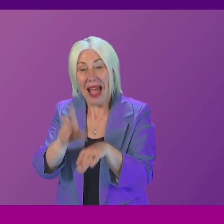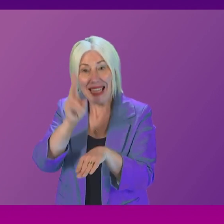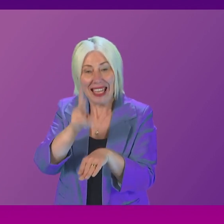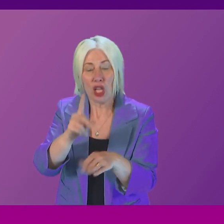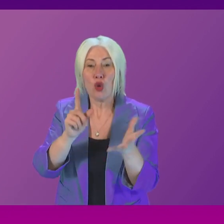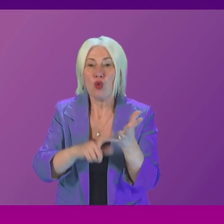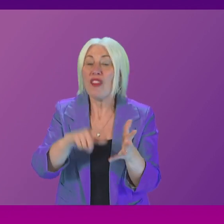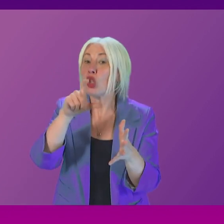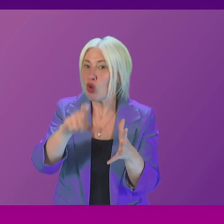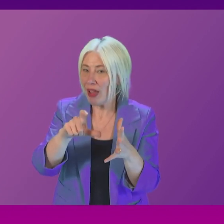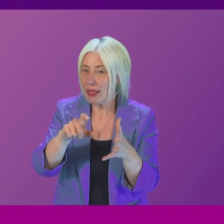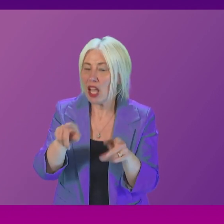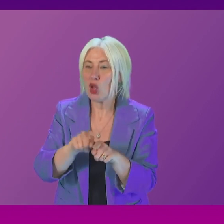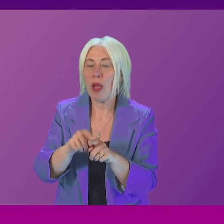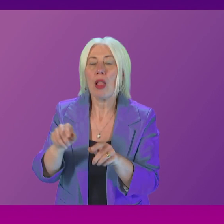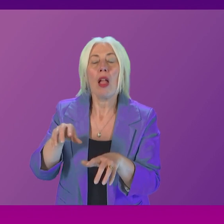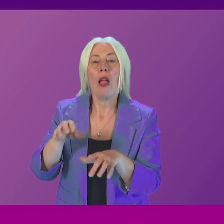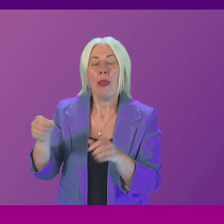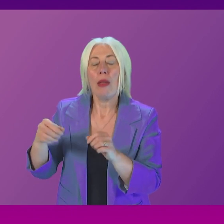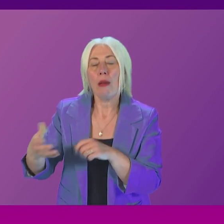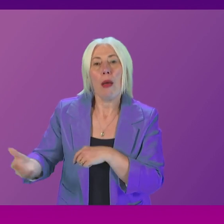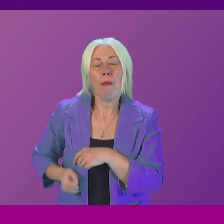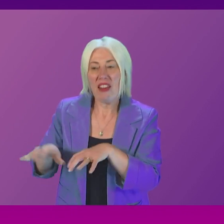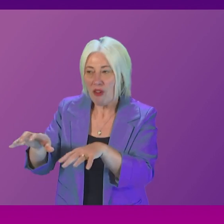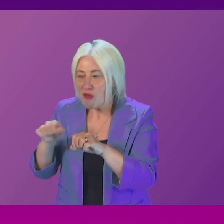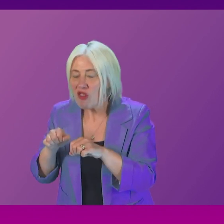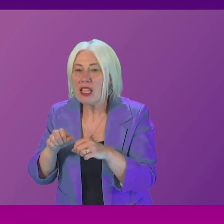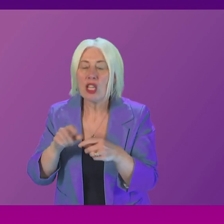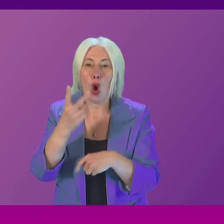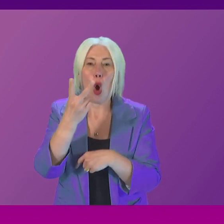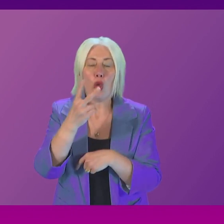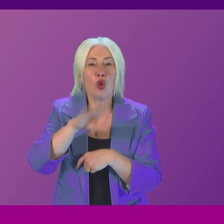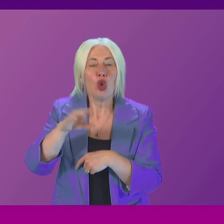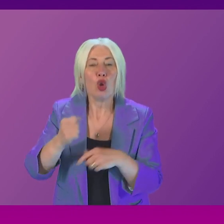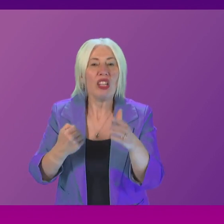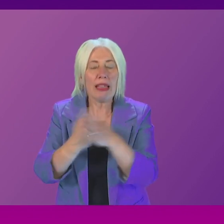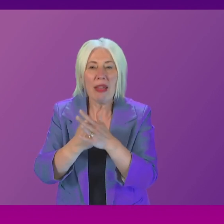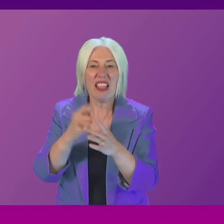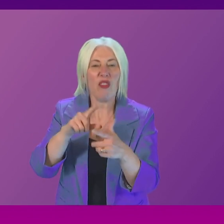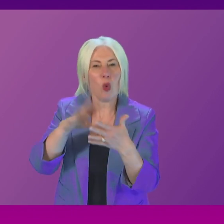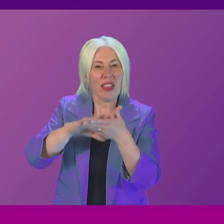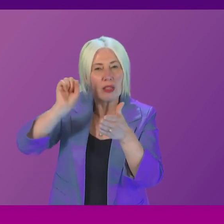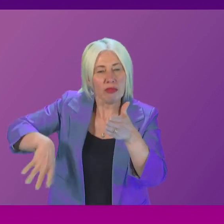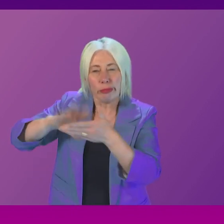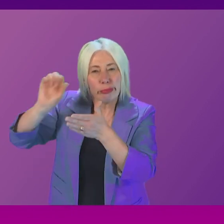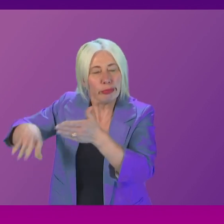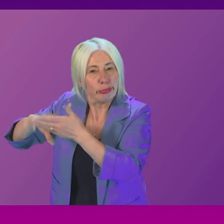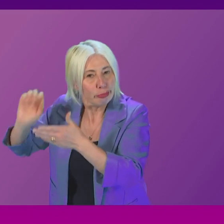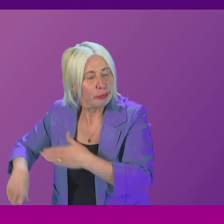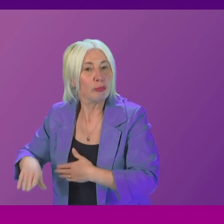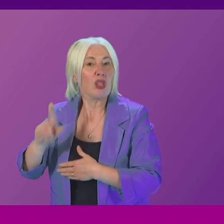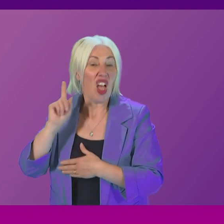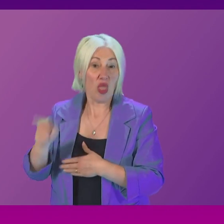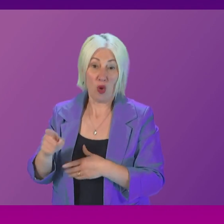credit, reversing the benefit freeze, reversing the two-child limit, removal of the family element of that, each of those interventions would